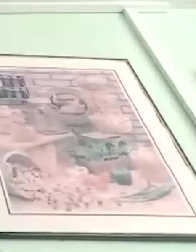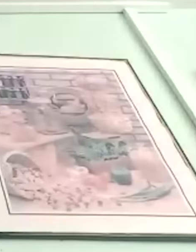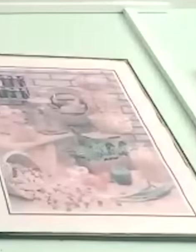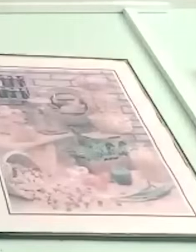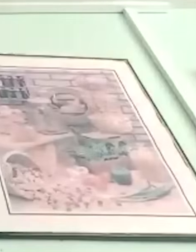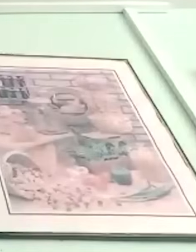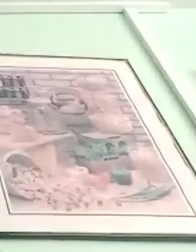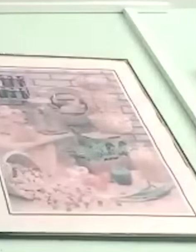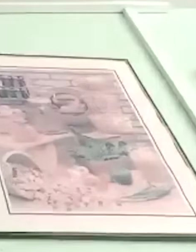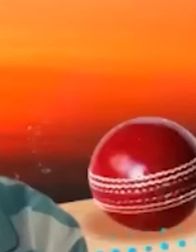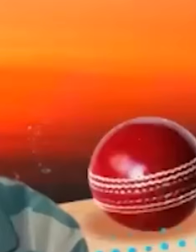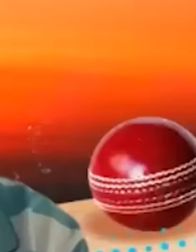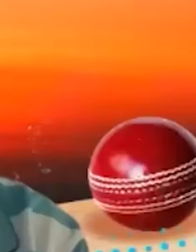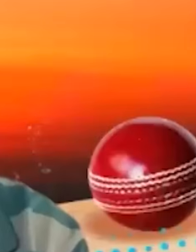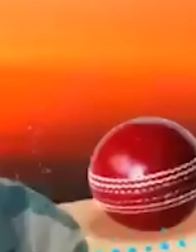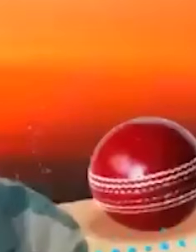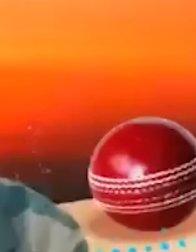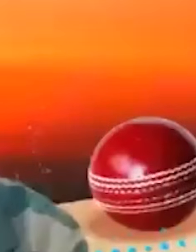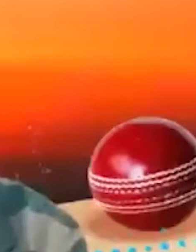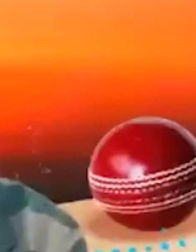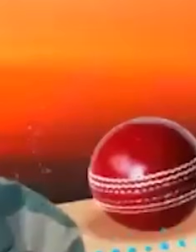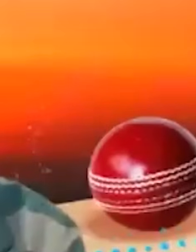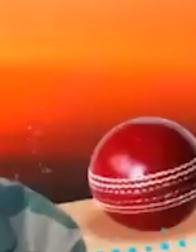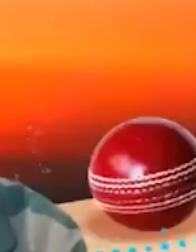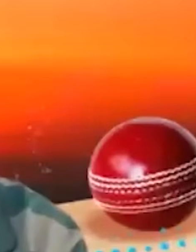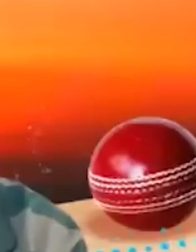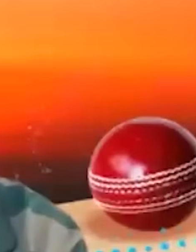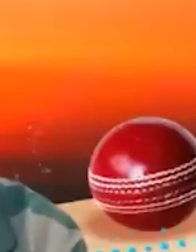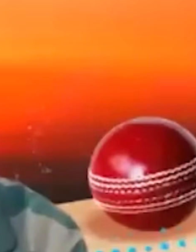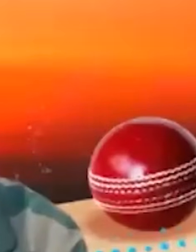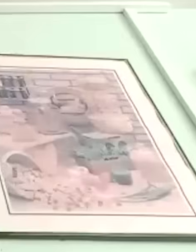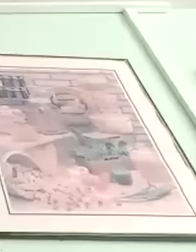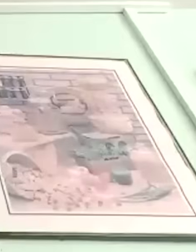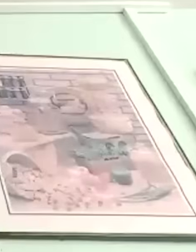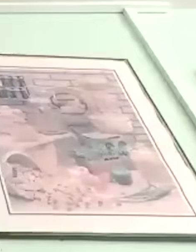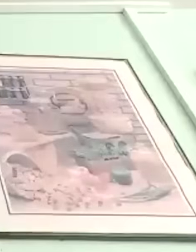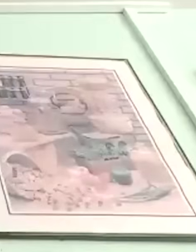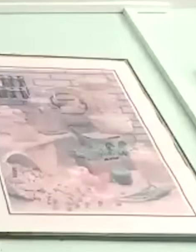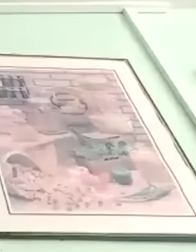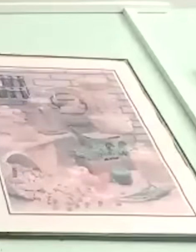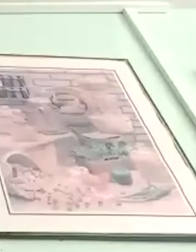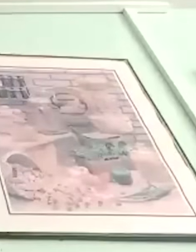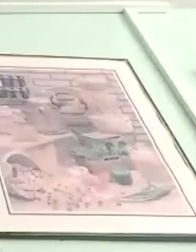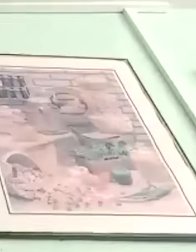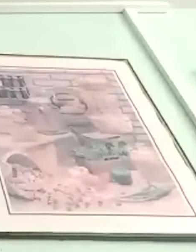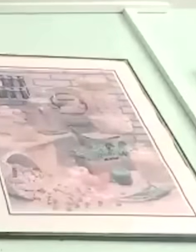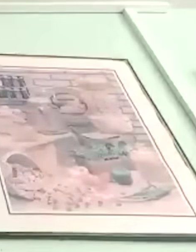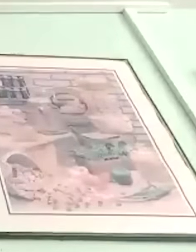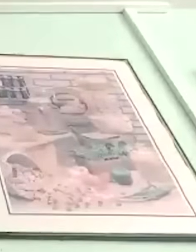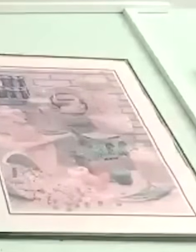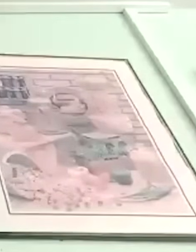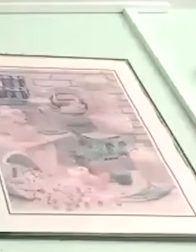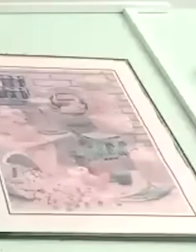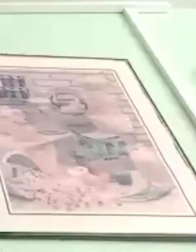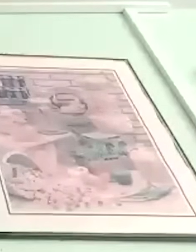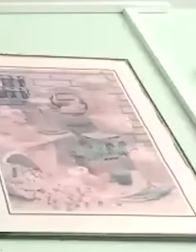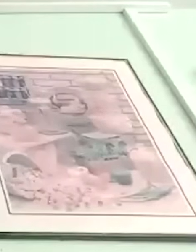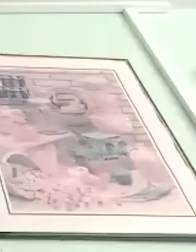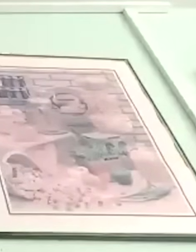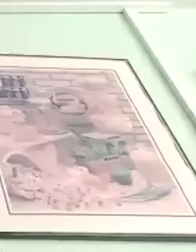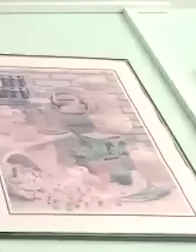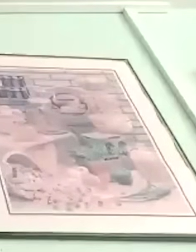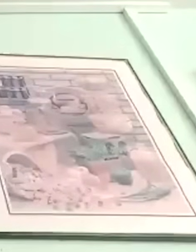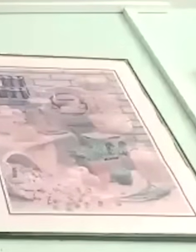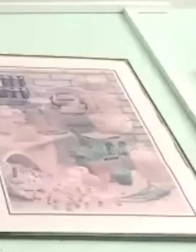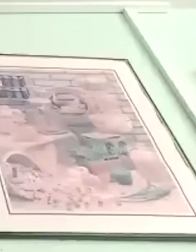employment because of it, and it has significantly helped a number of young people to stay away from deviant